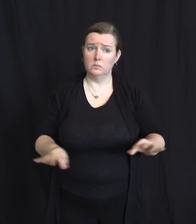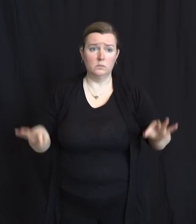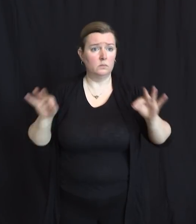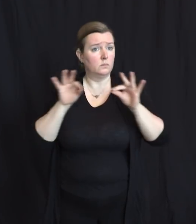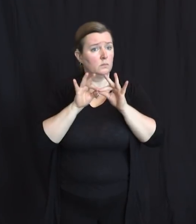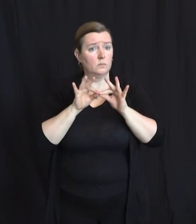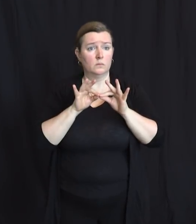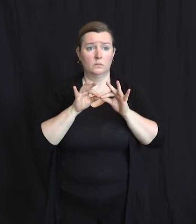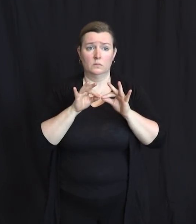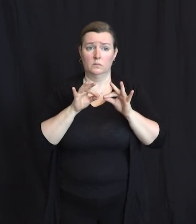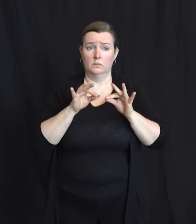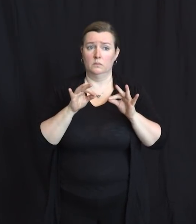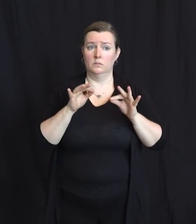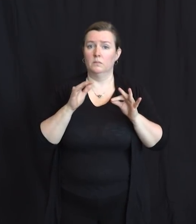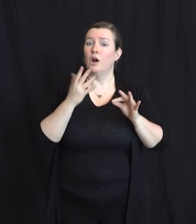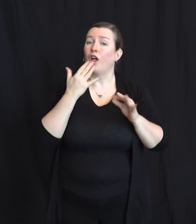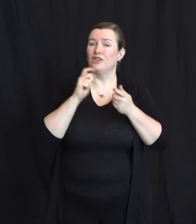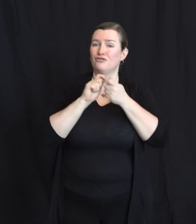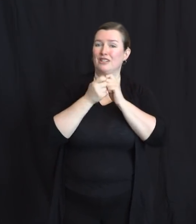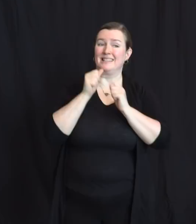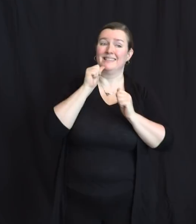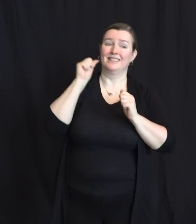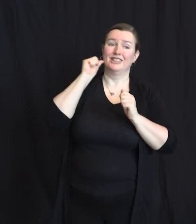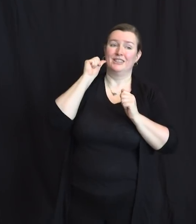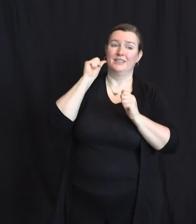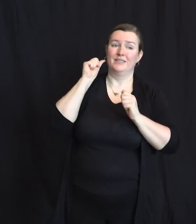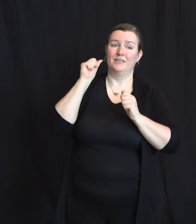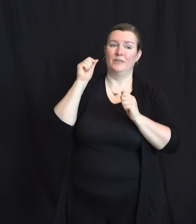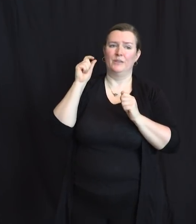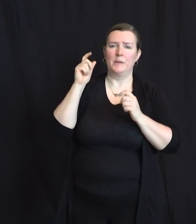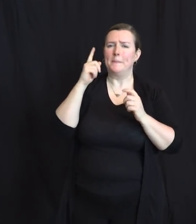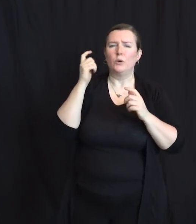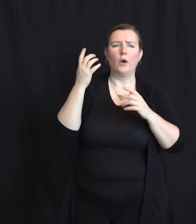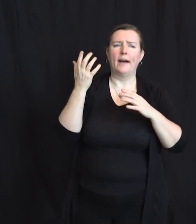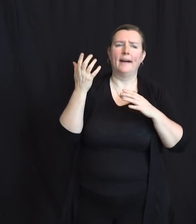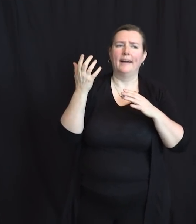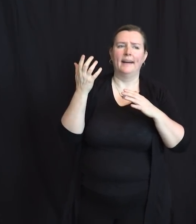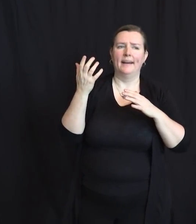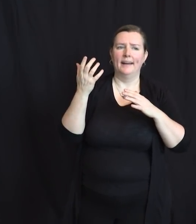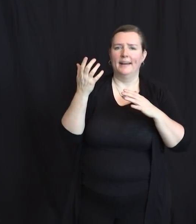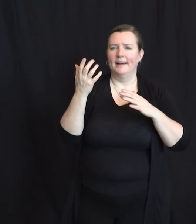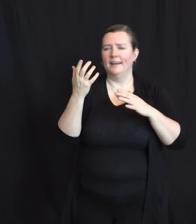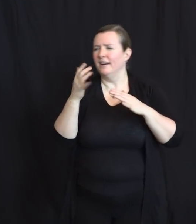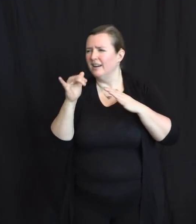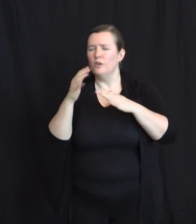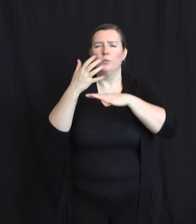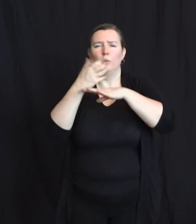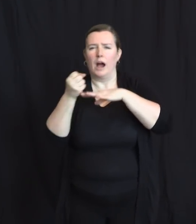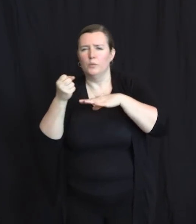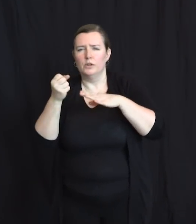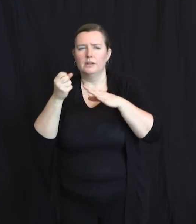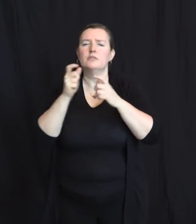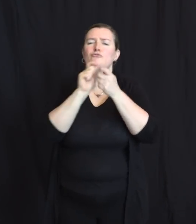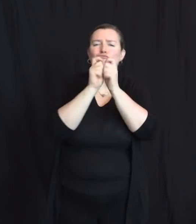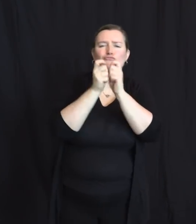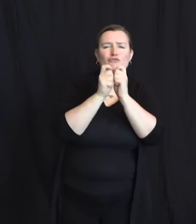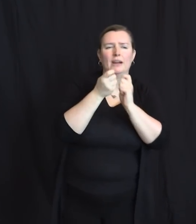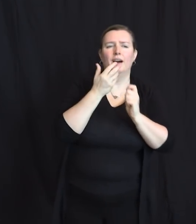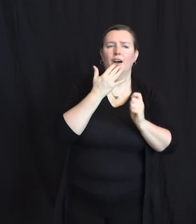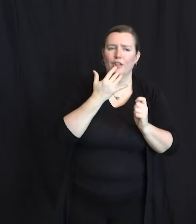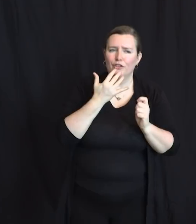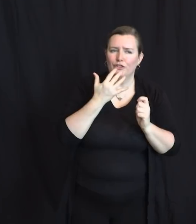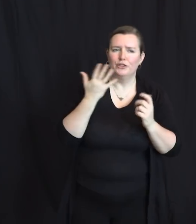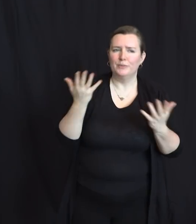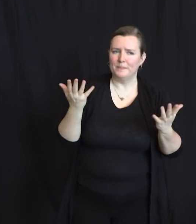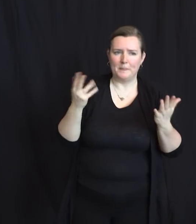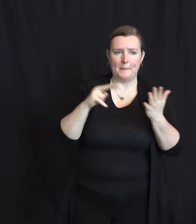yesterday because we ran out of runway on light shades. But you've already seen a couple of counties go to over 30 days of doubling. This is